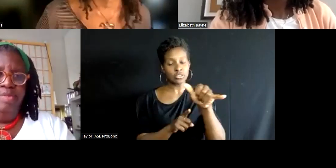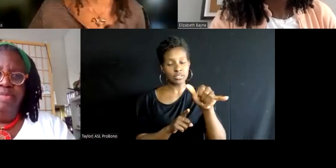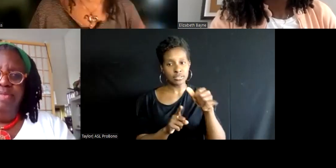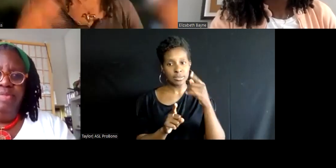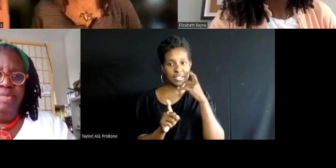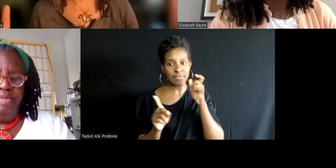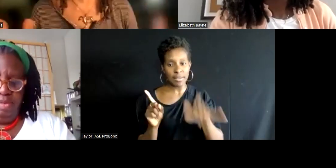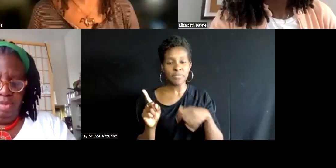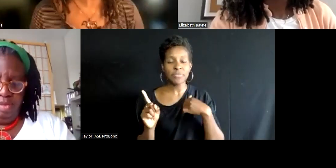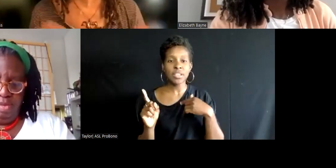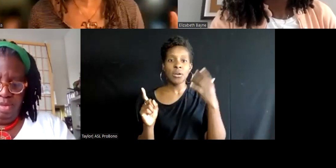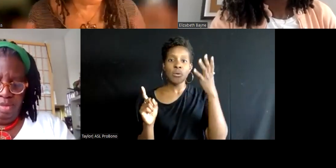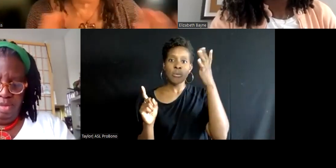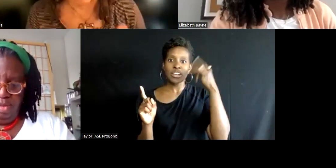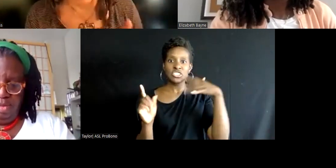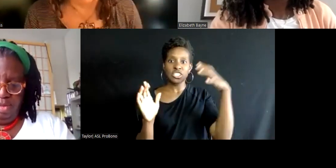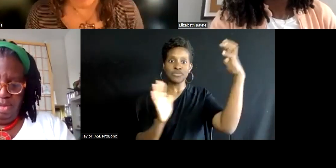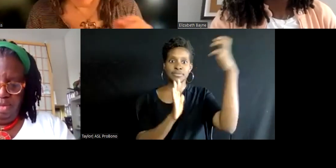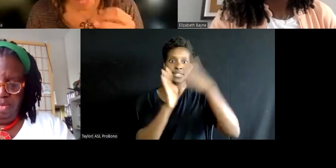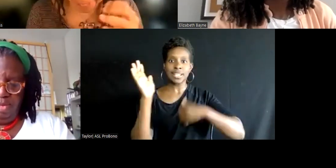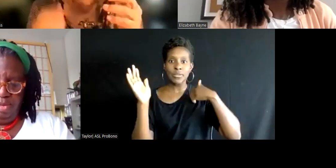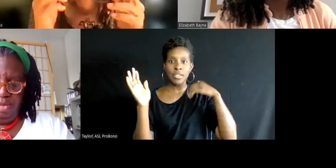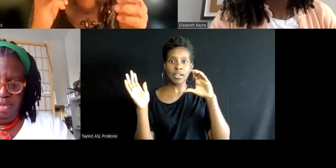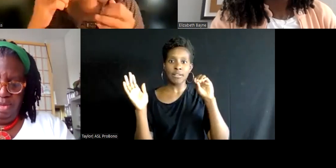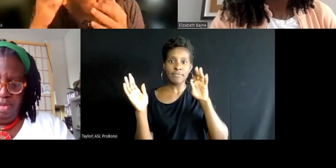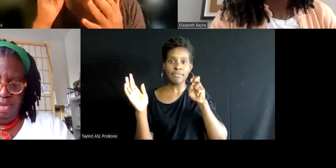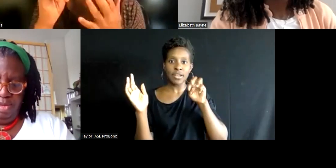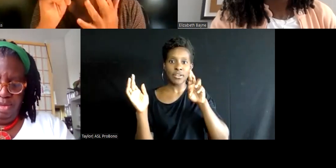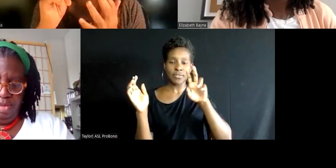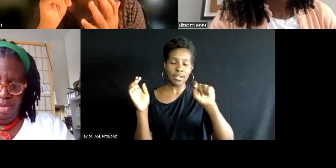the Confederate flag, but there are all these other things she did.